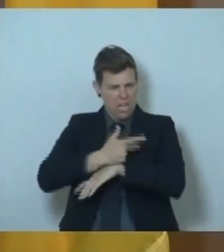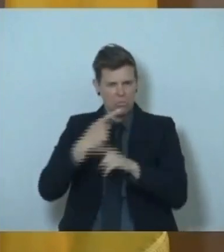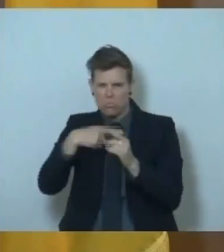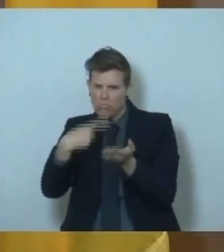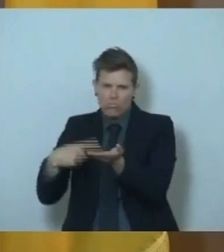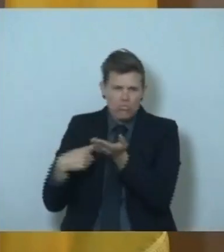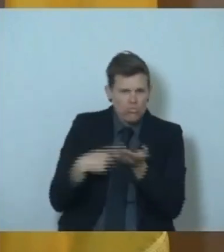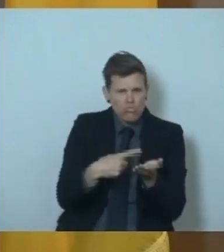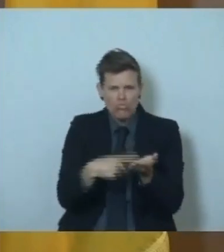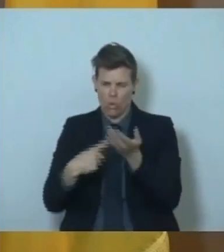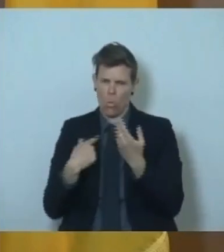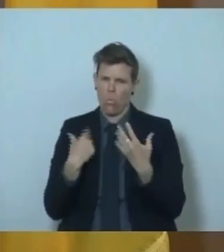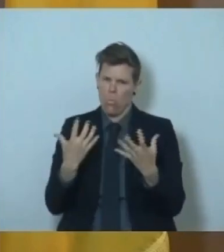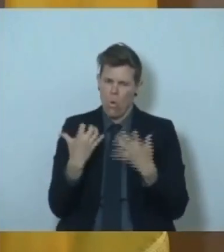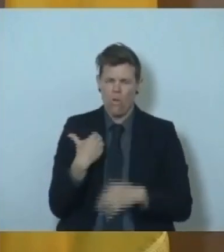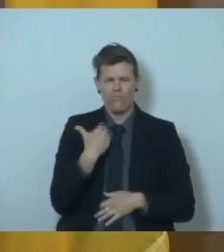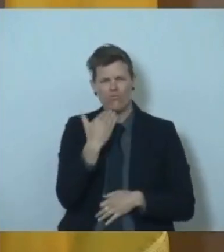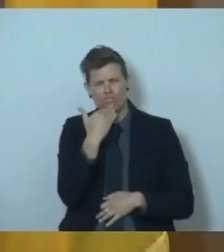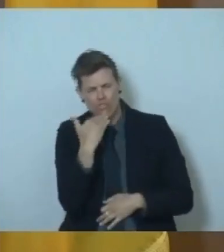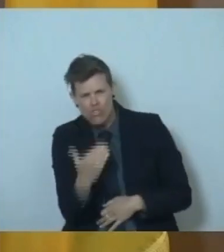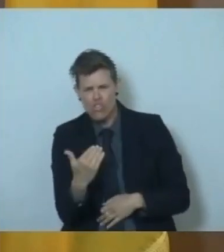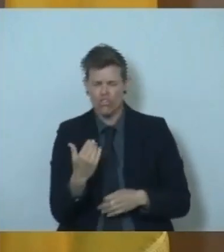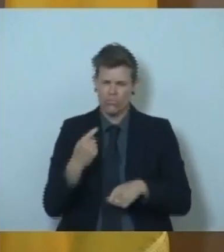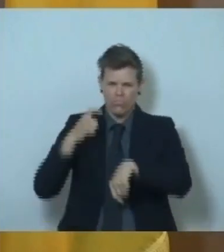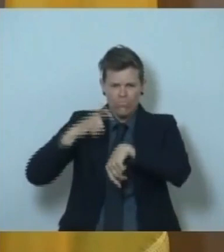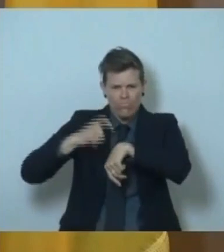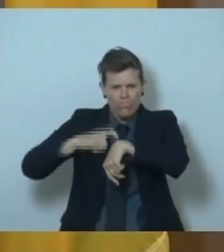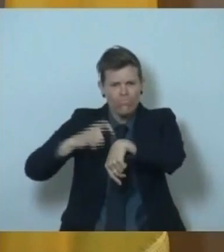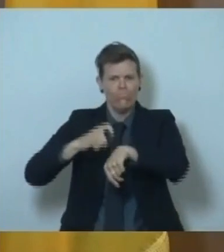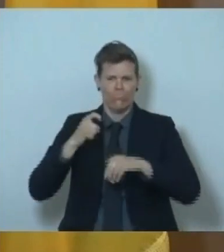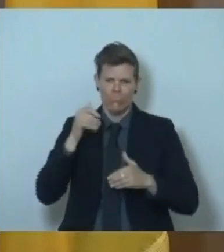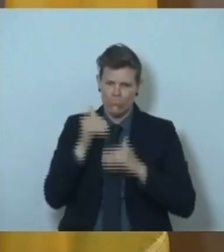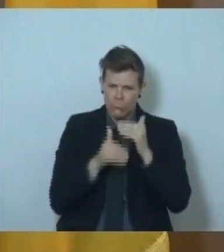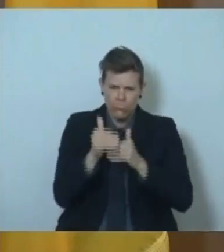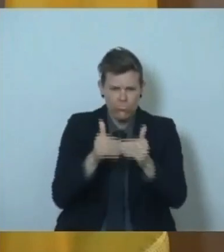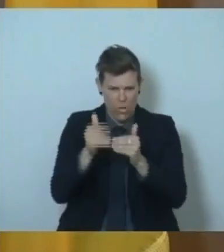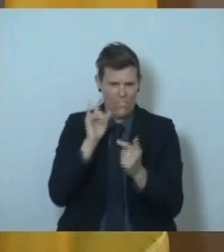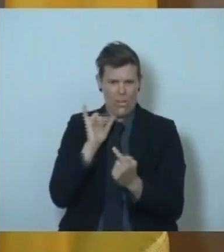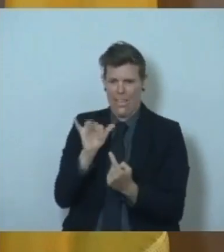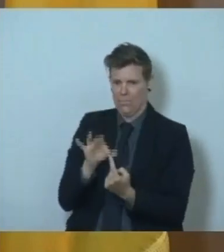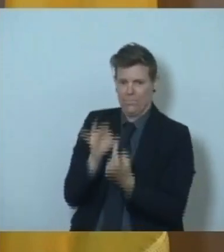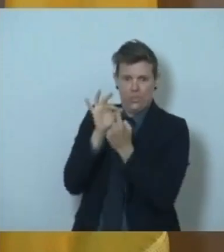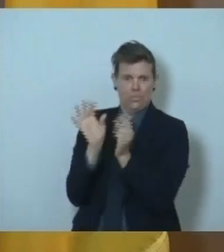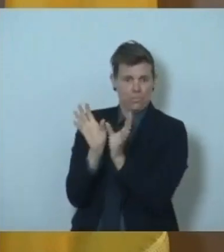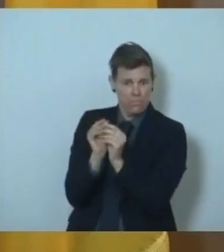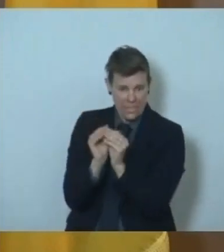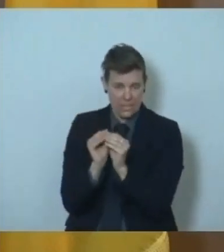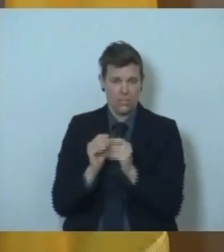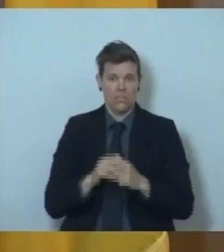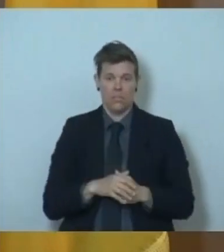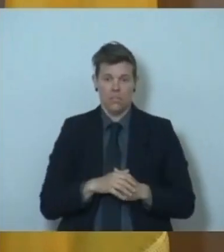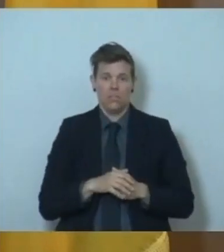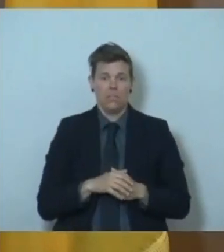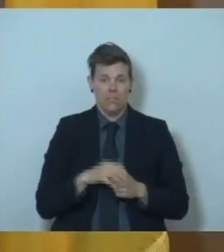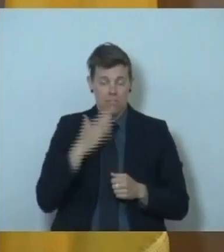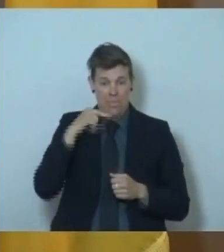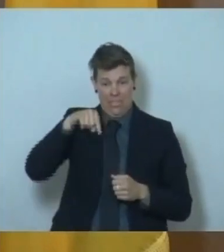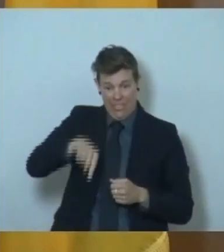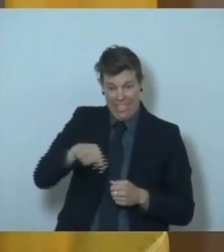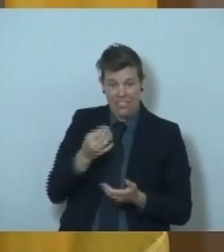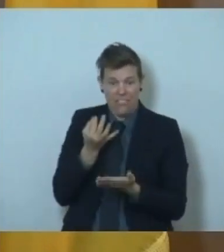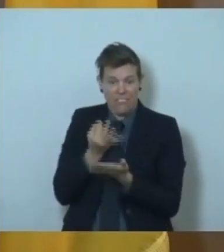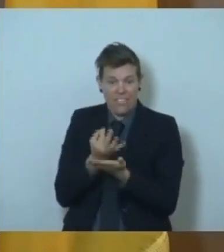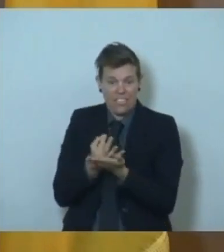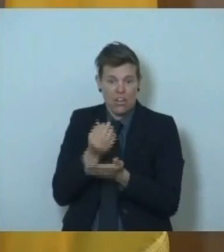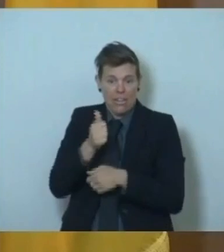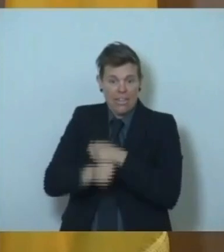is about making sure that any changes to the current fiscal year get addressed to make sure that the